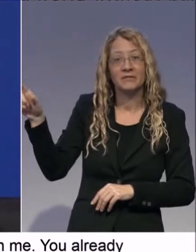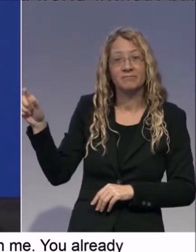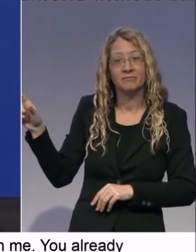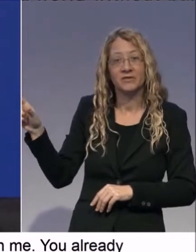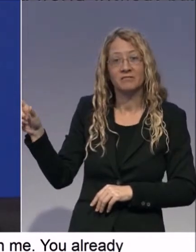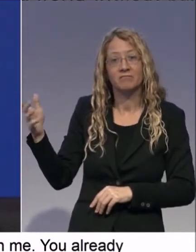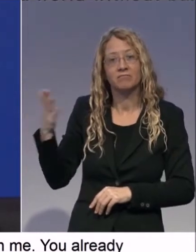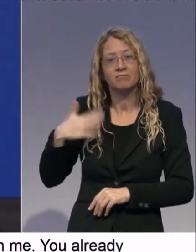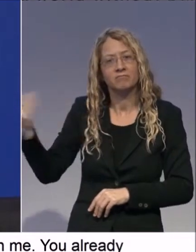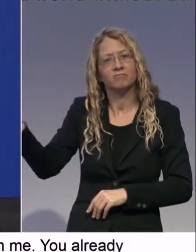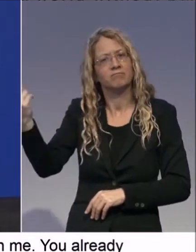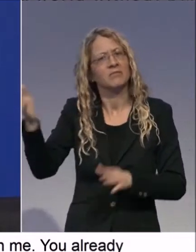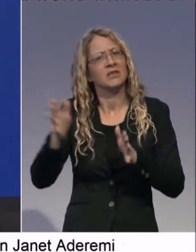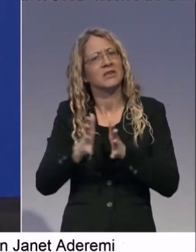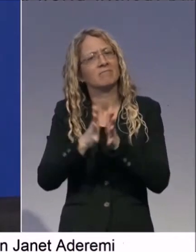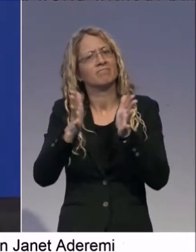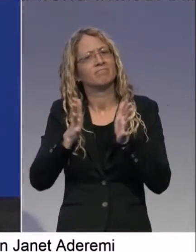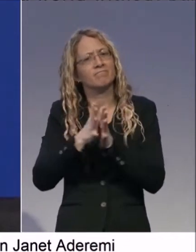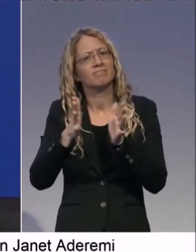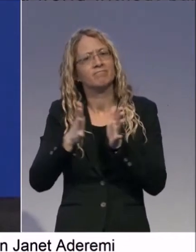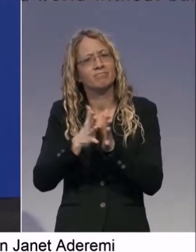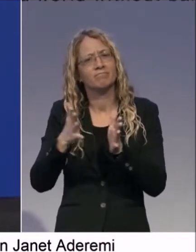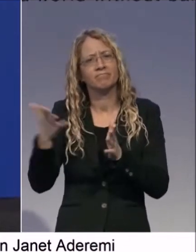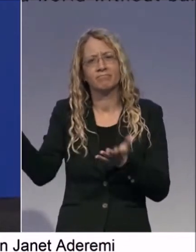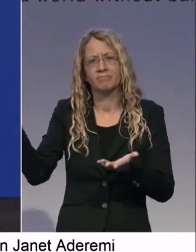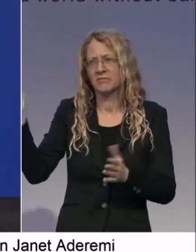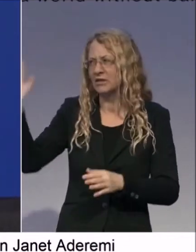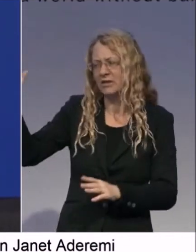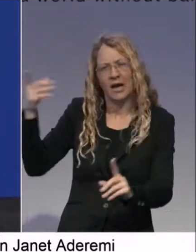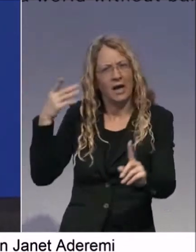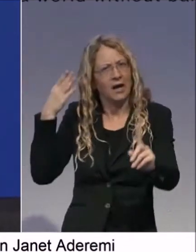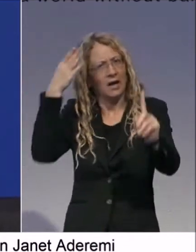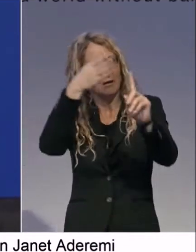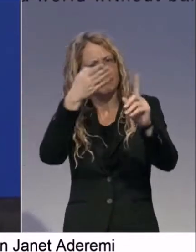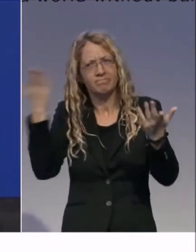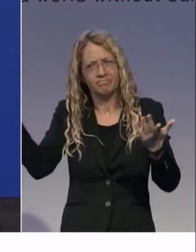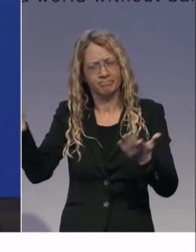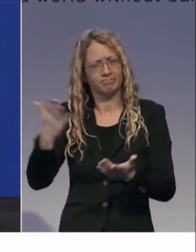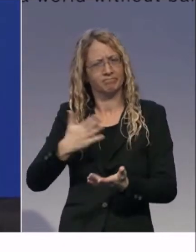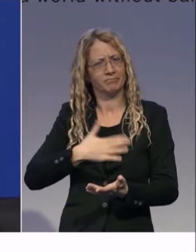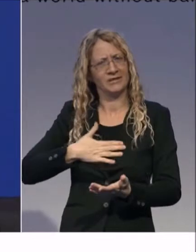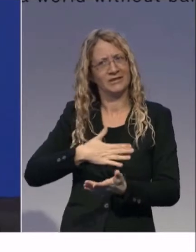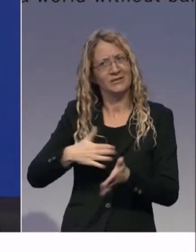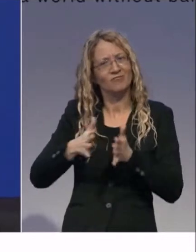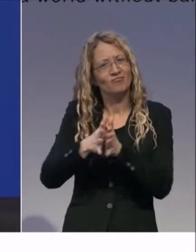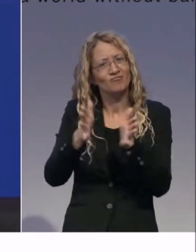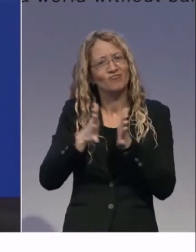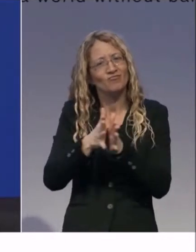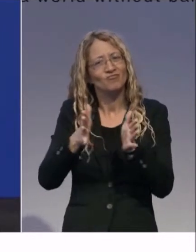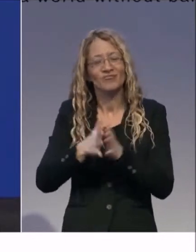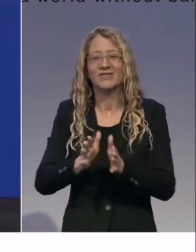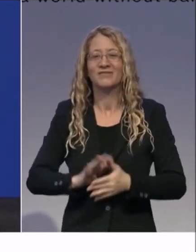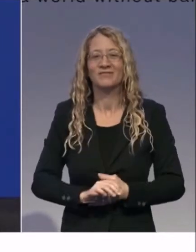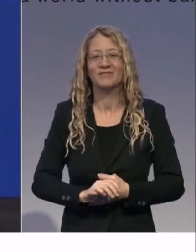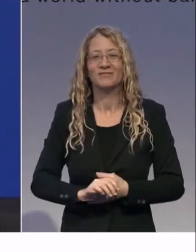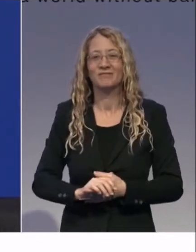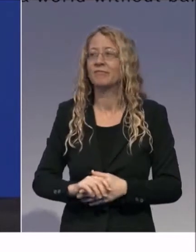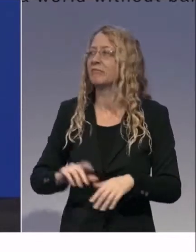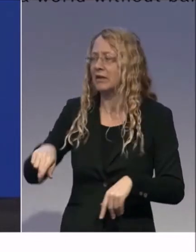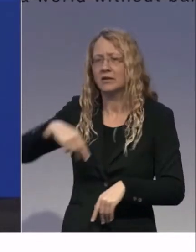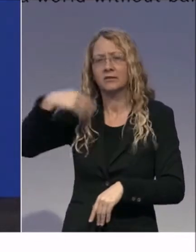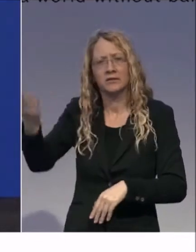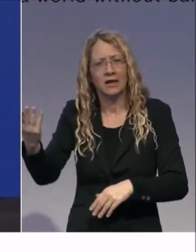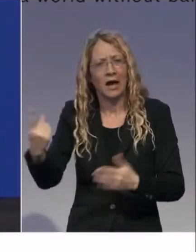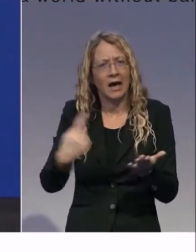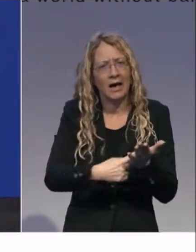what they work for, and leading to a discussion here on the couch about participation and leadership. Your